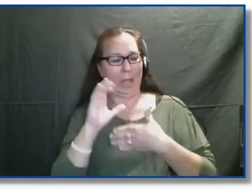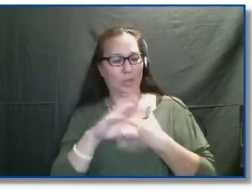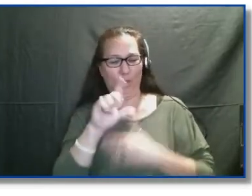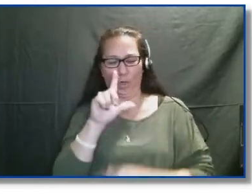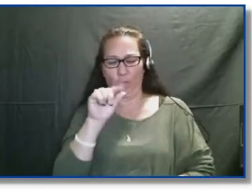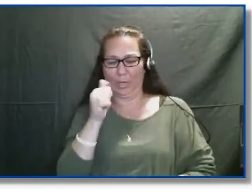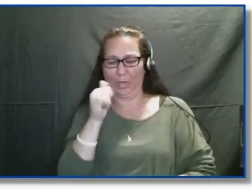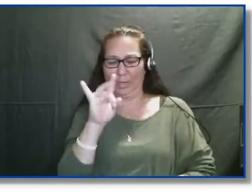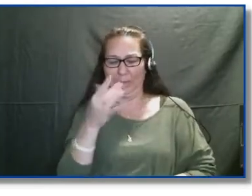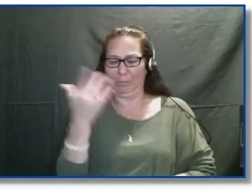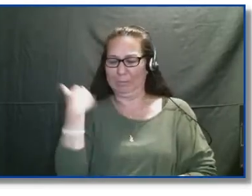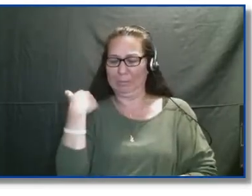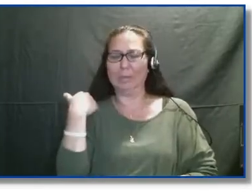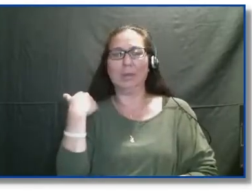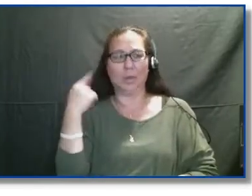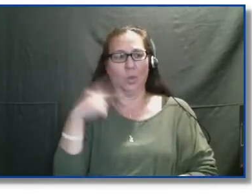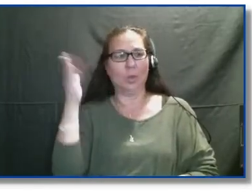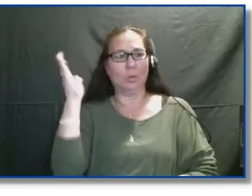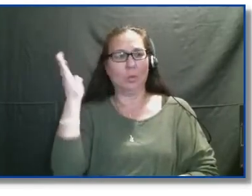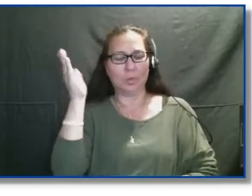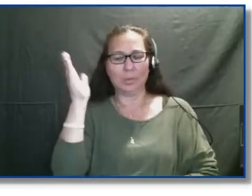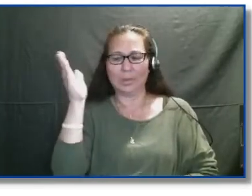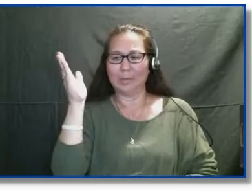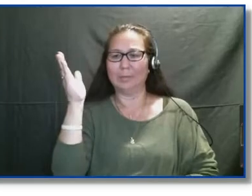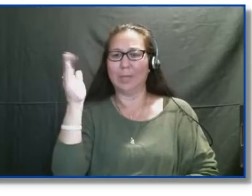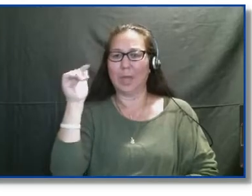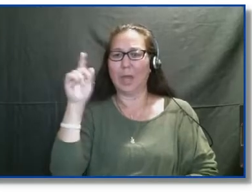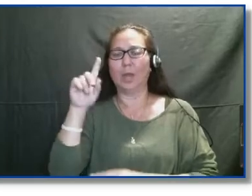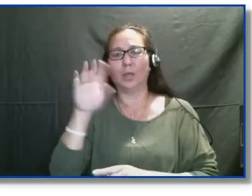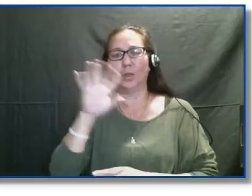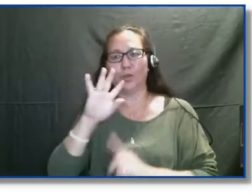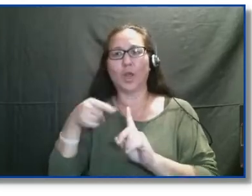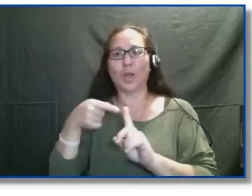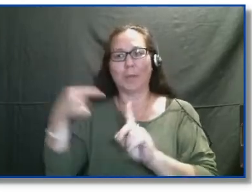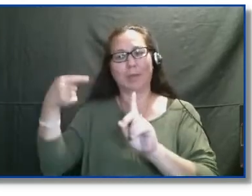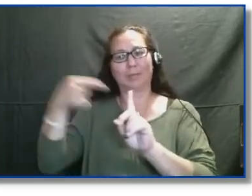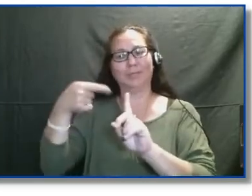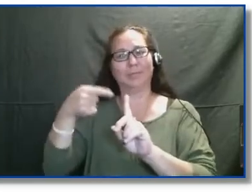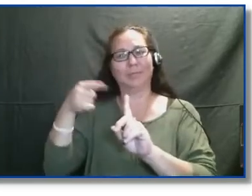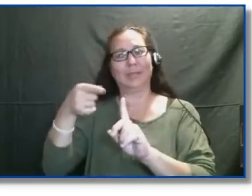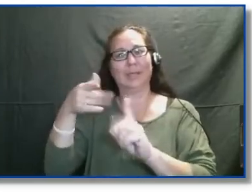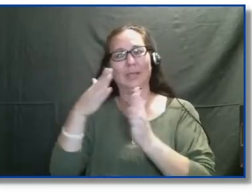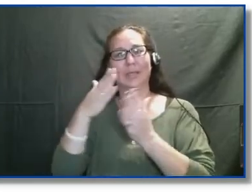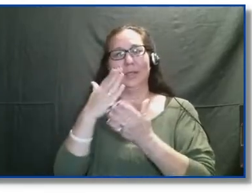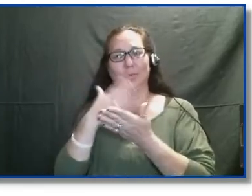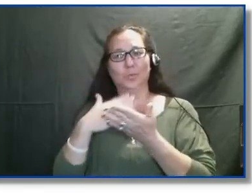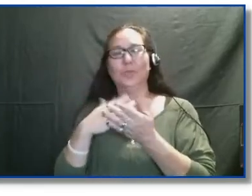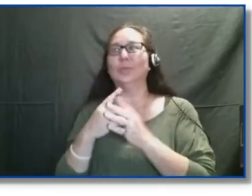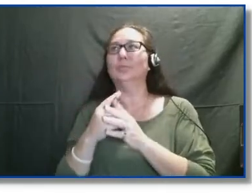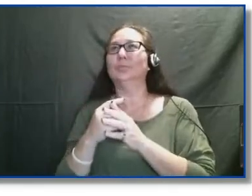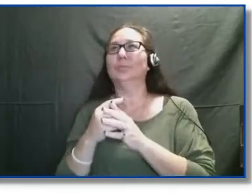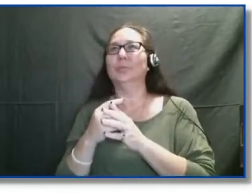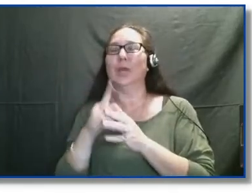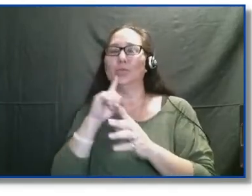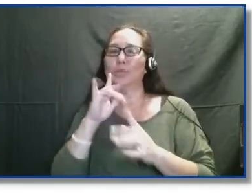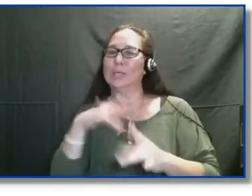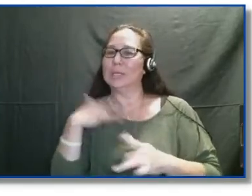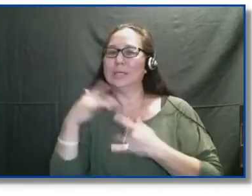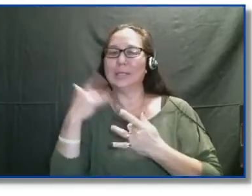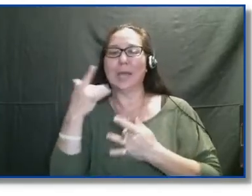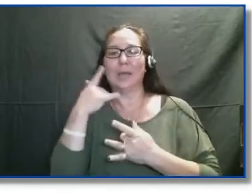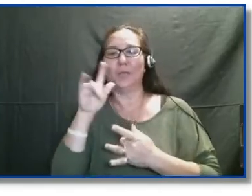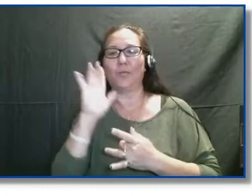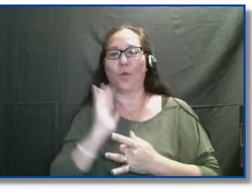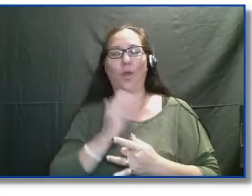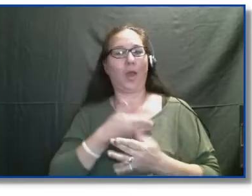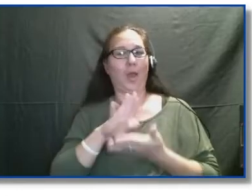President Raphael Reif about this piece, who heartily agreed that this would be so exciting for the campus. So